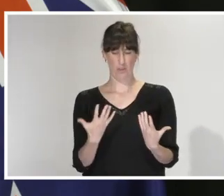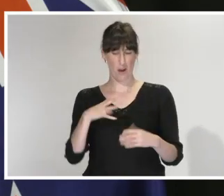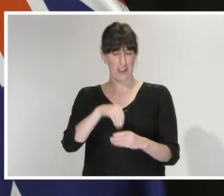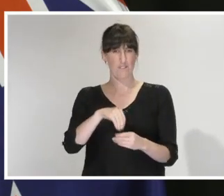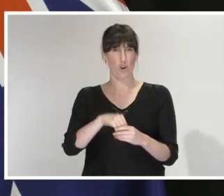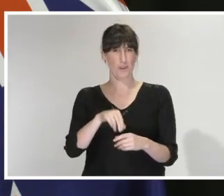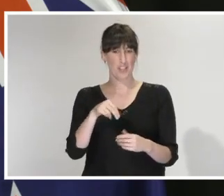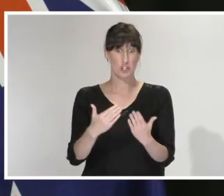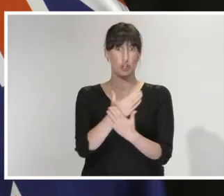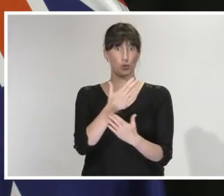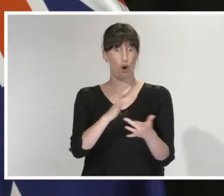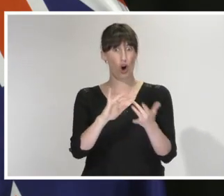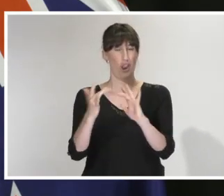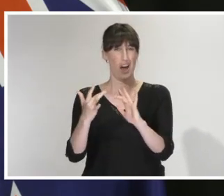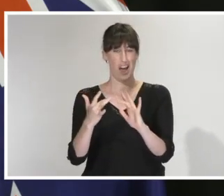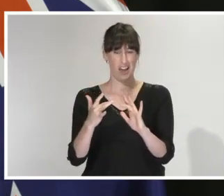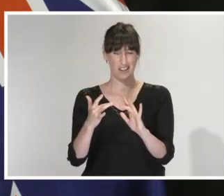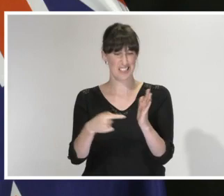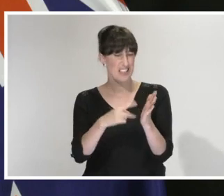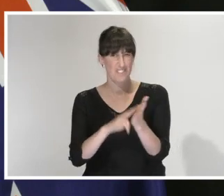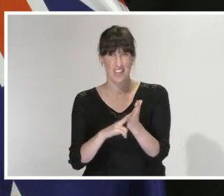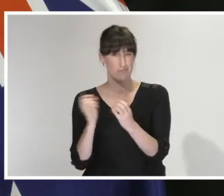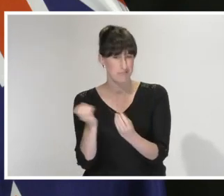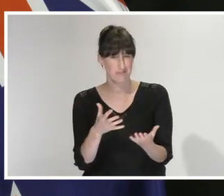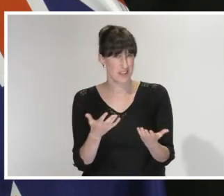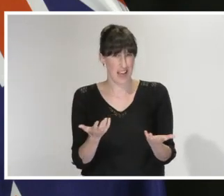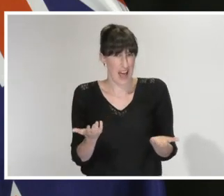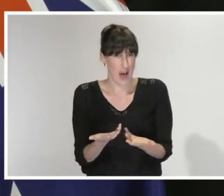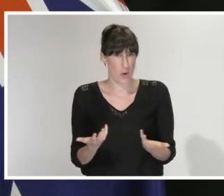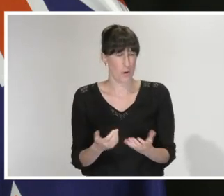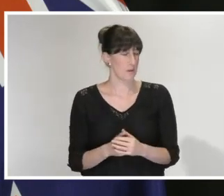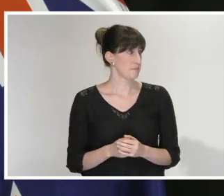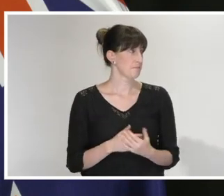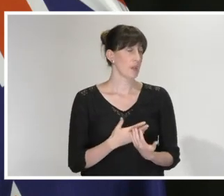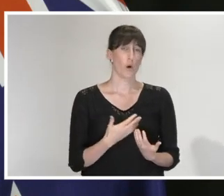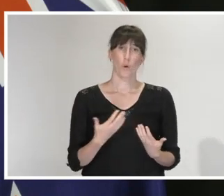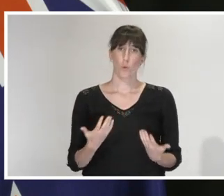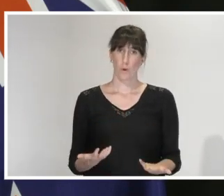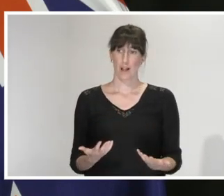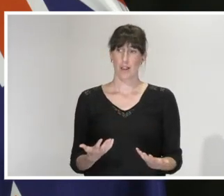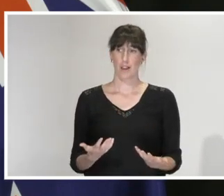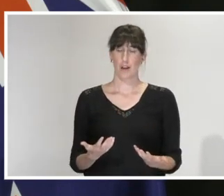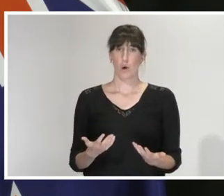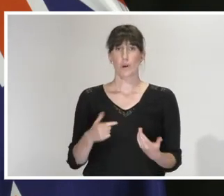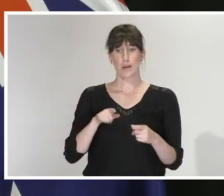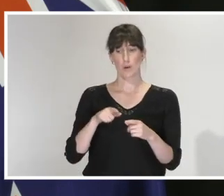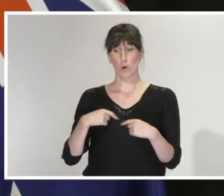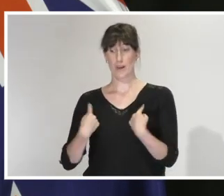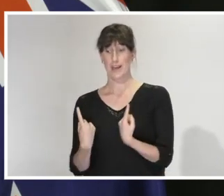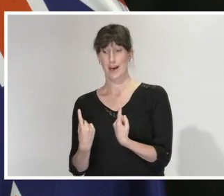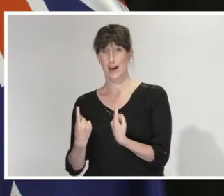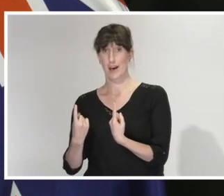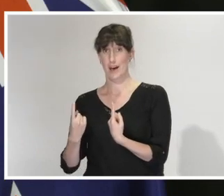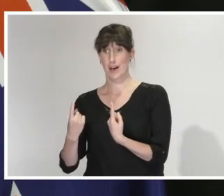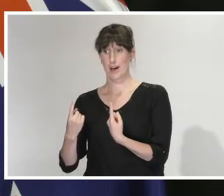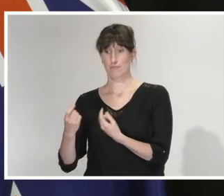and line up the material that's being supplied by the Ministry of Education with what schools would otherwise normally be teaching. So of course it's all connected to the New